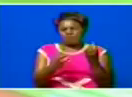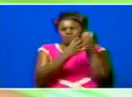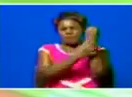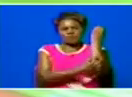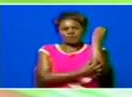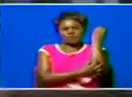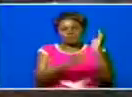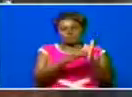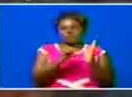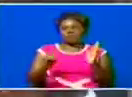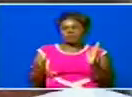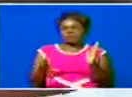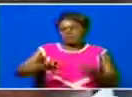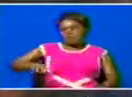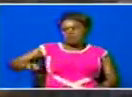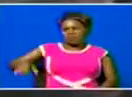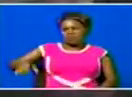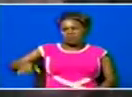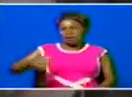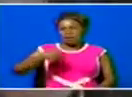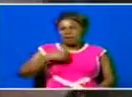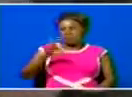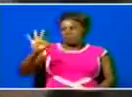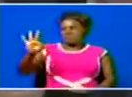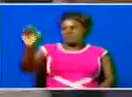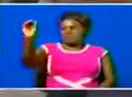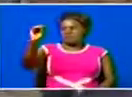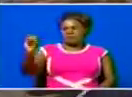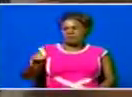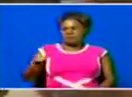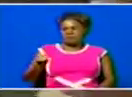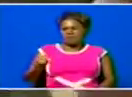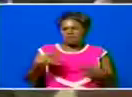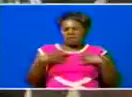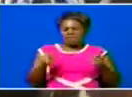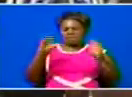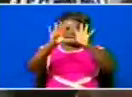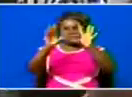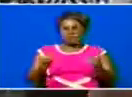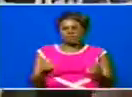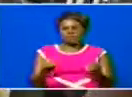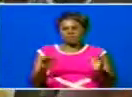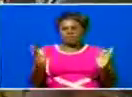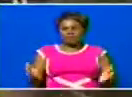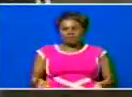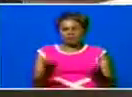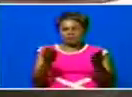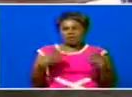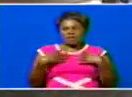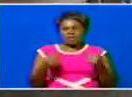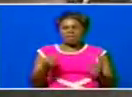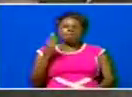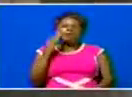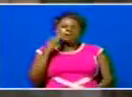poverty eradication. The county reserves 3% of its annual health budget for Imarisha Afya ya Mama